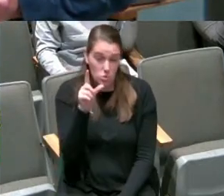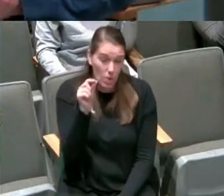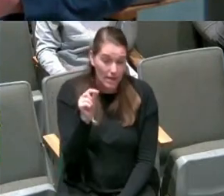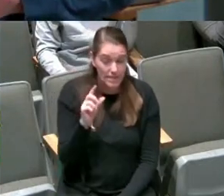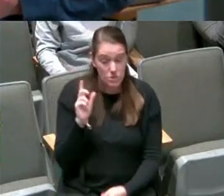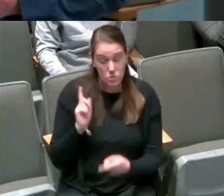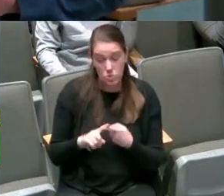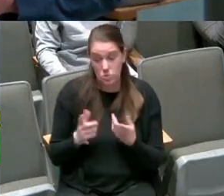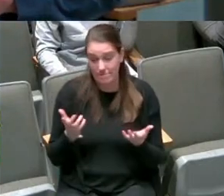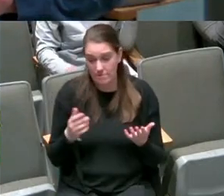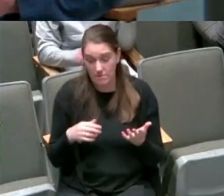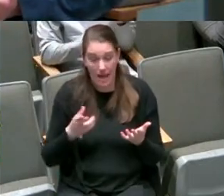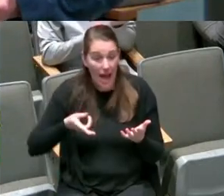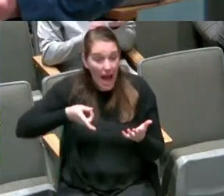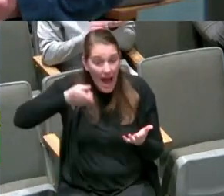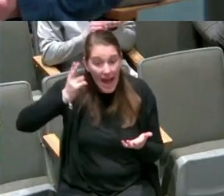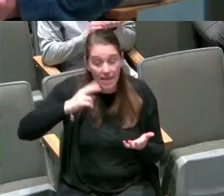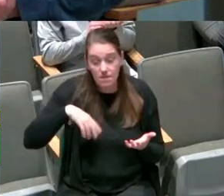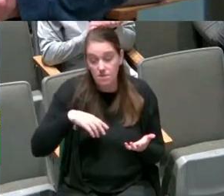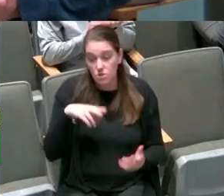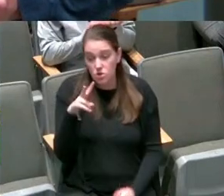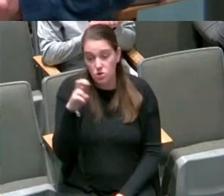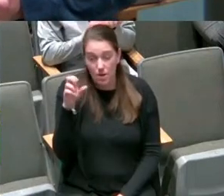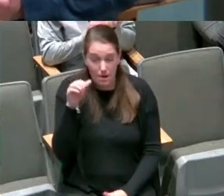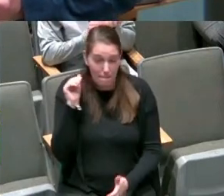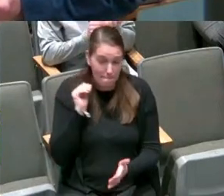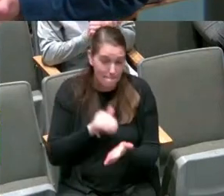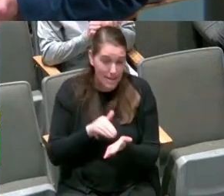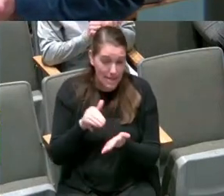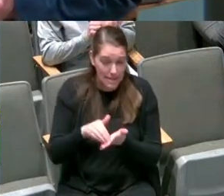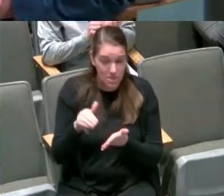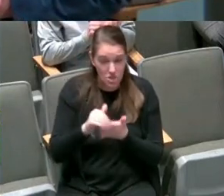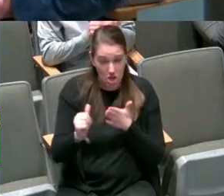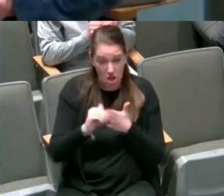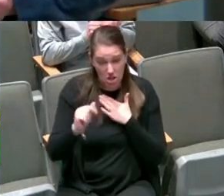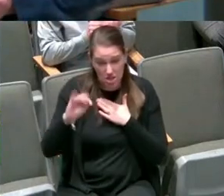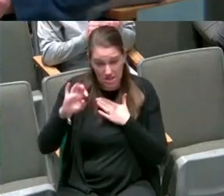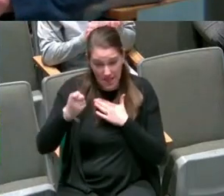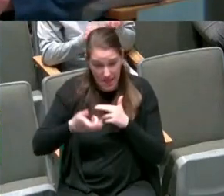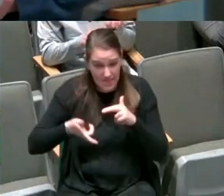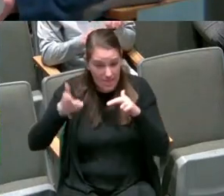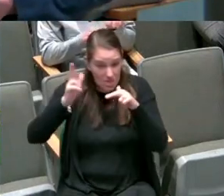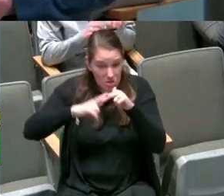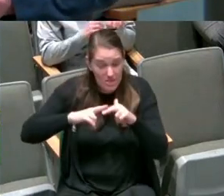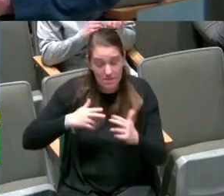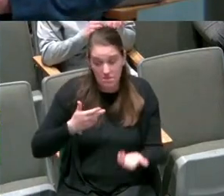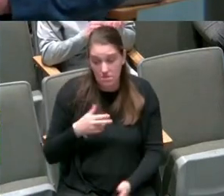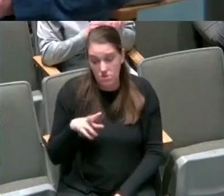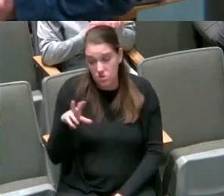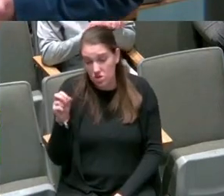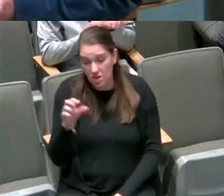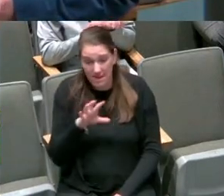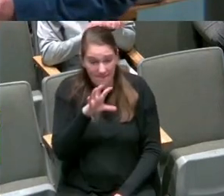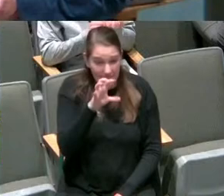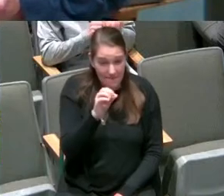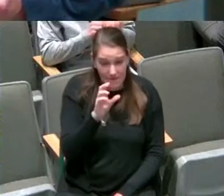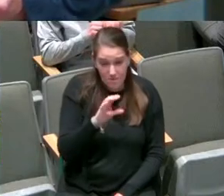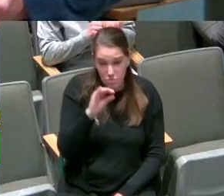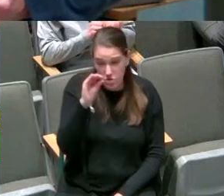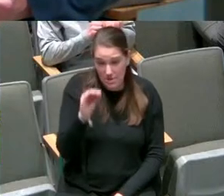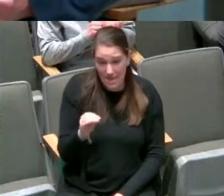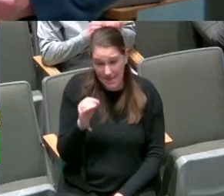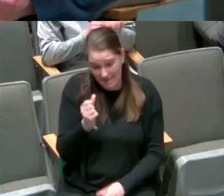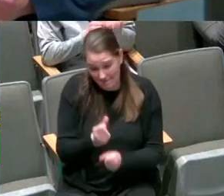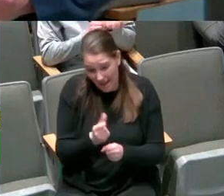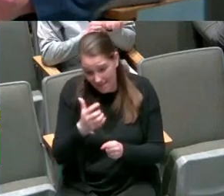anywhere from maybe even higher of 200 million dollars in tax increases of anywhere from 30 to 50 percent in the next